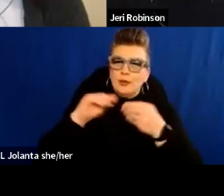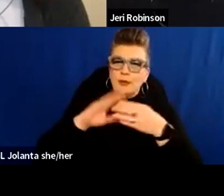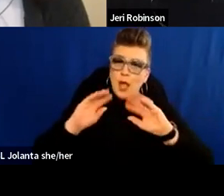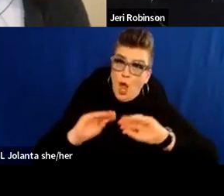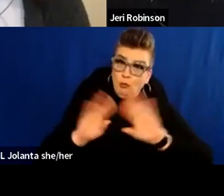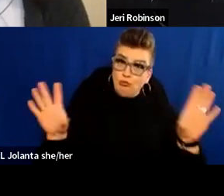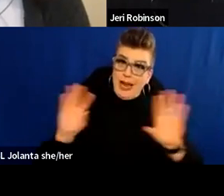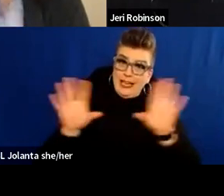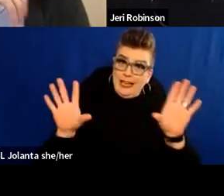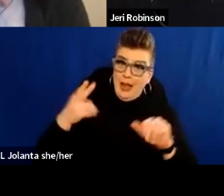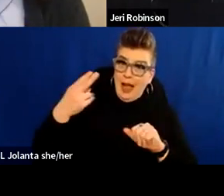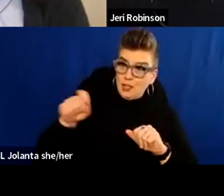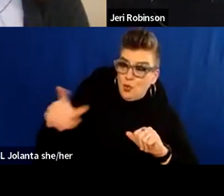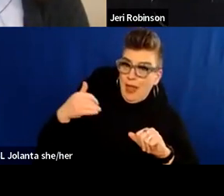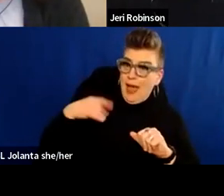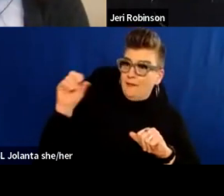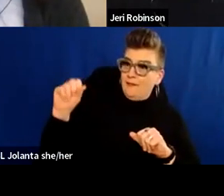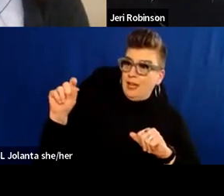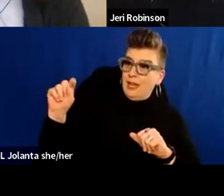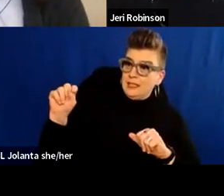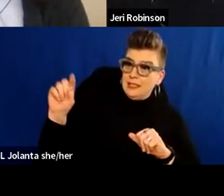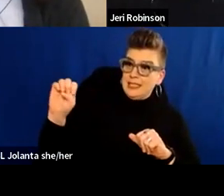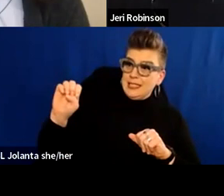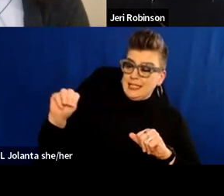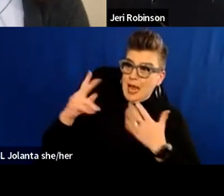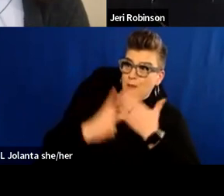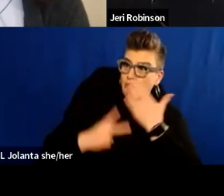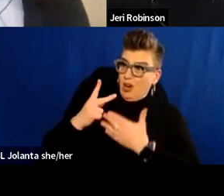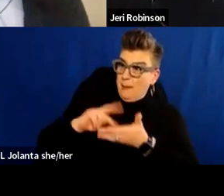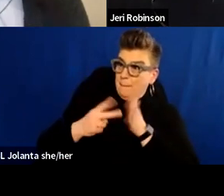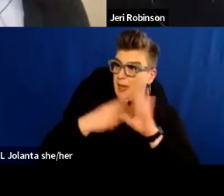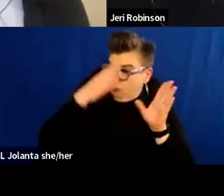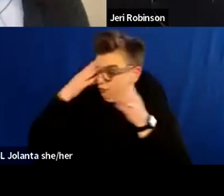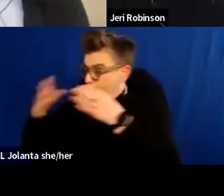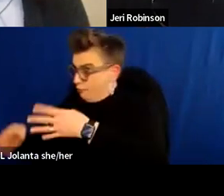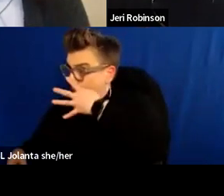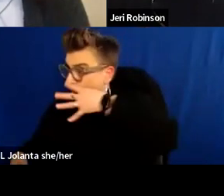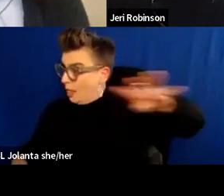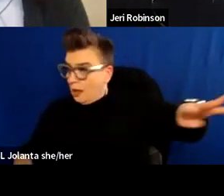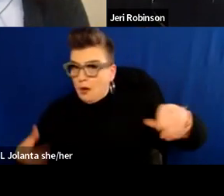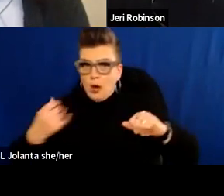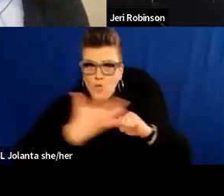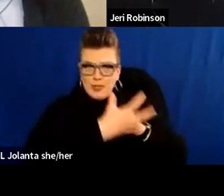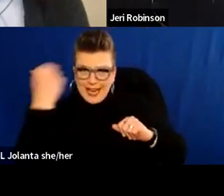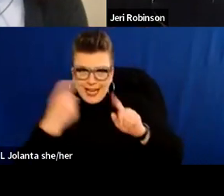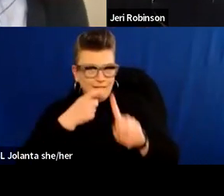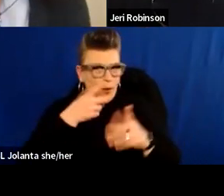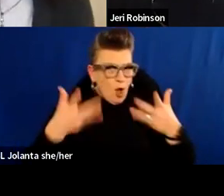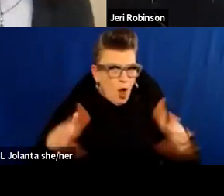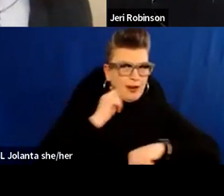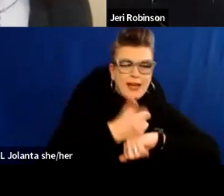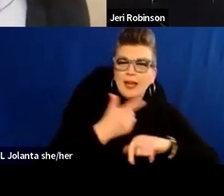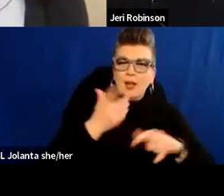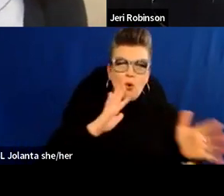how they can have the stem program oh yeah is that taking away from pre-existing classes or pathways or is it just filling in like spaces already